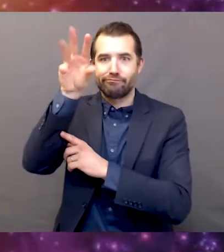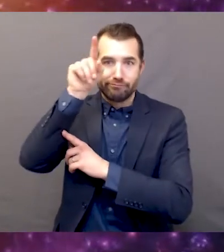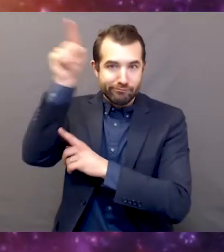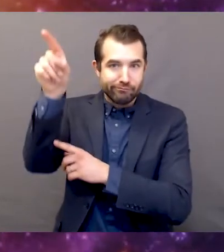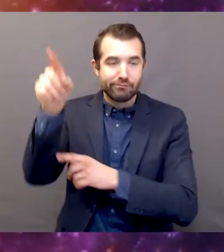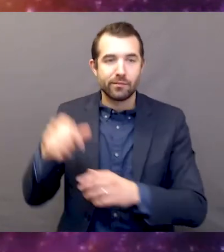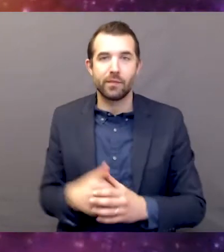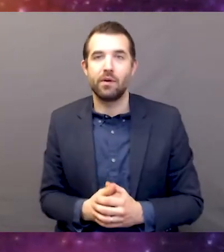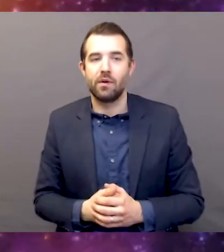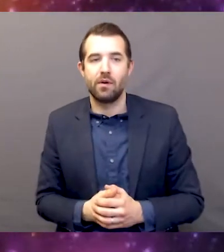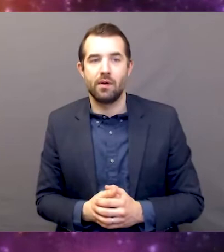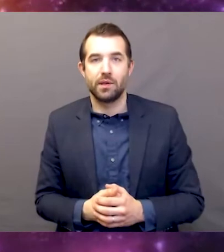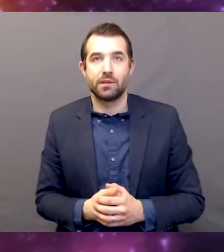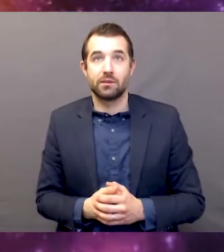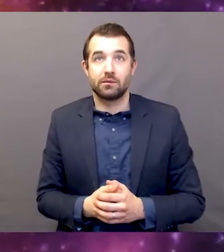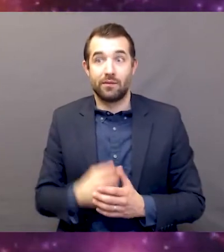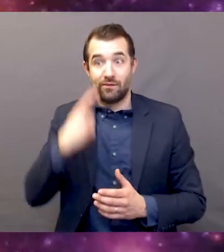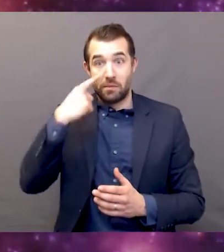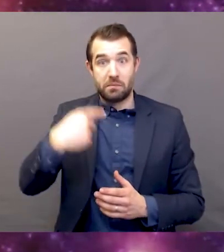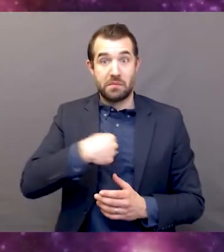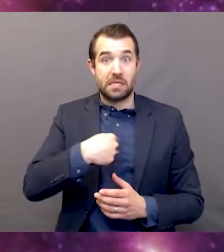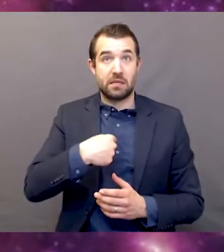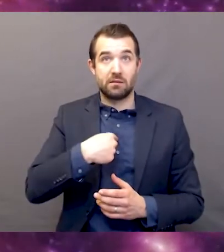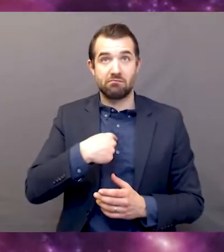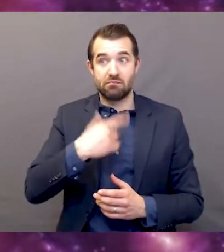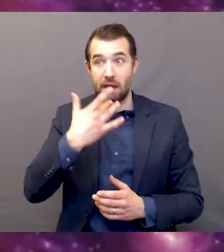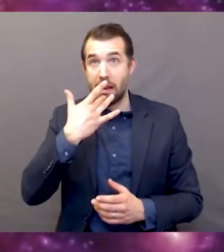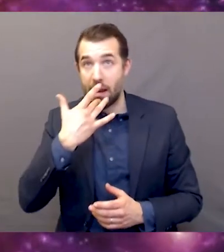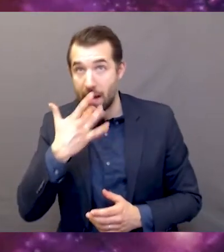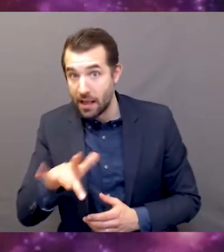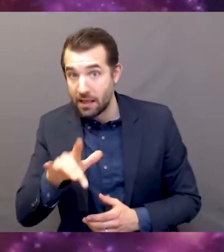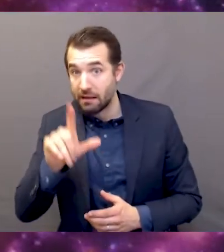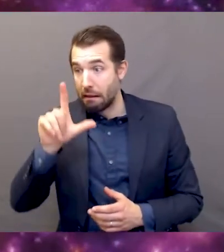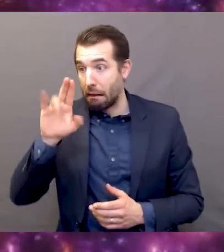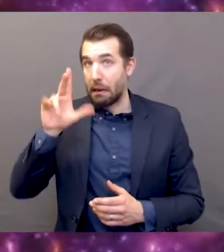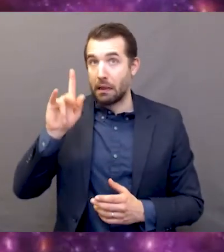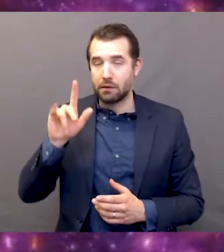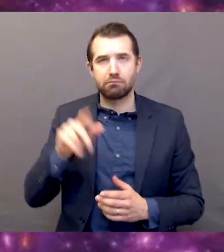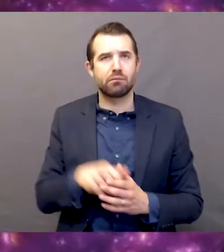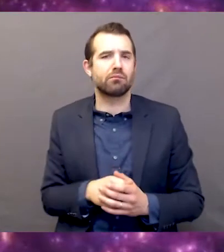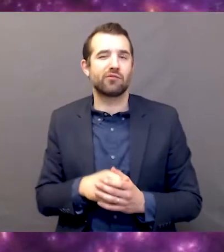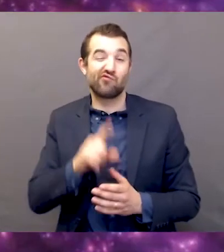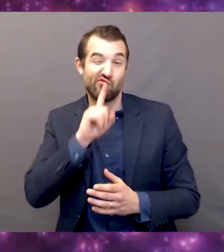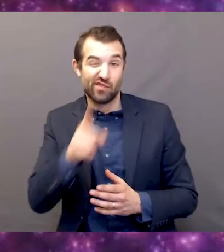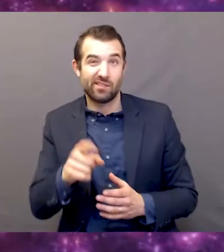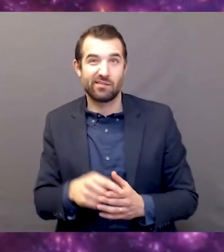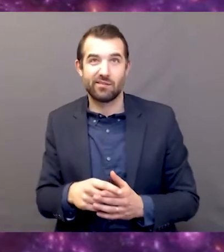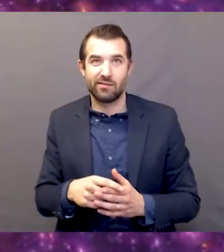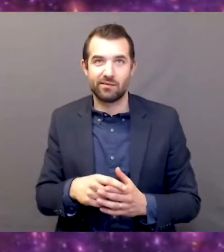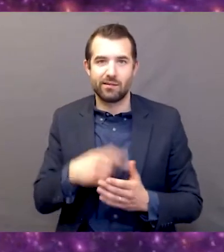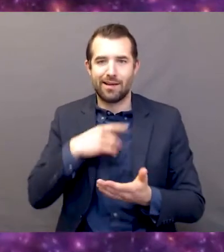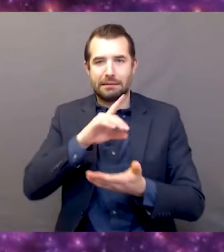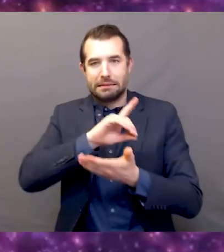center. So for me, maybe it's been not just completely luck. Luck is the residue of design. It's a nice